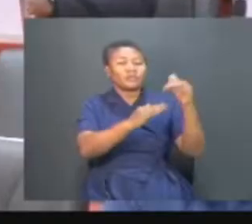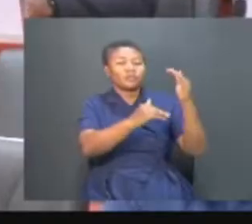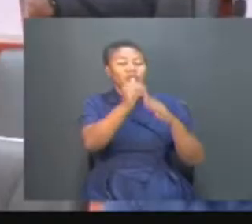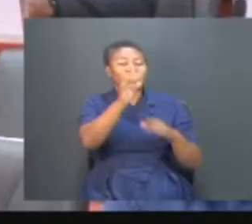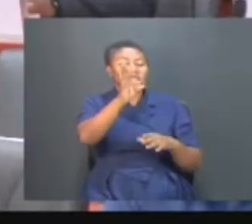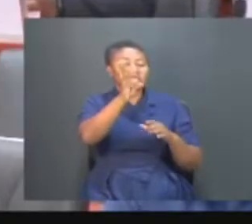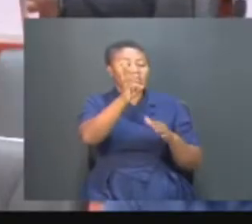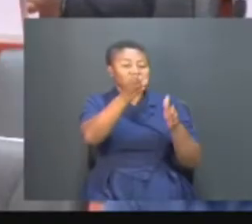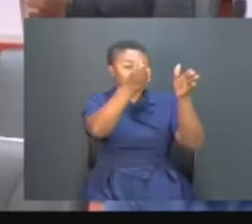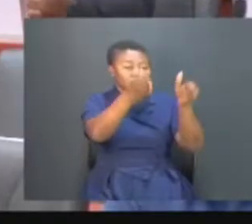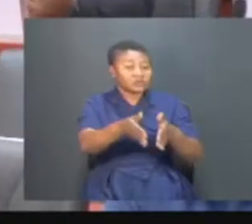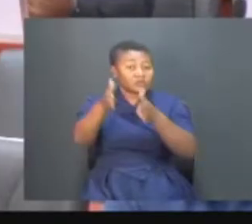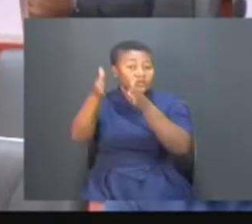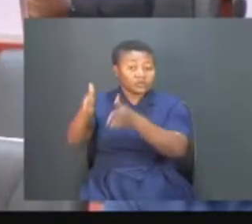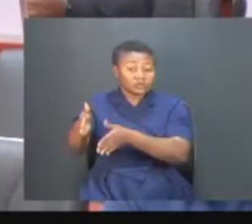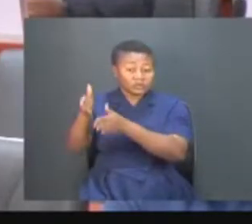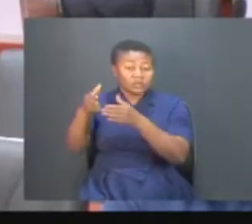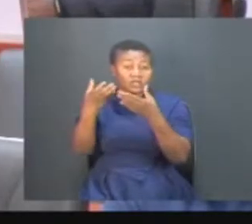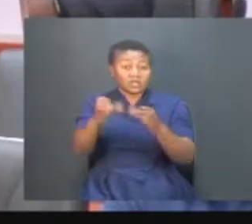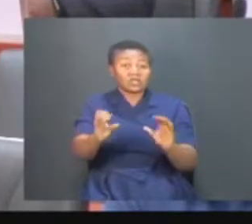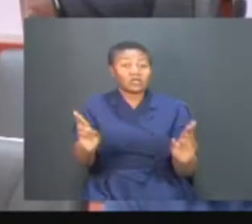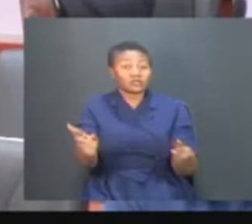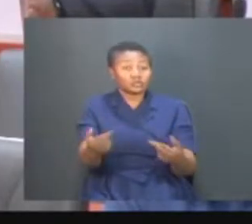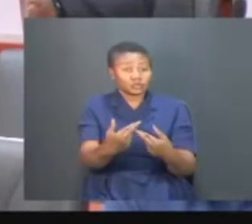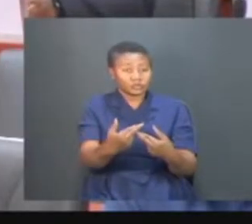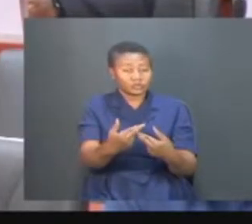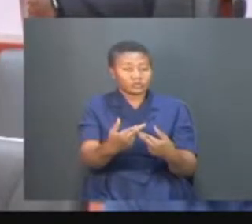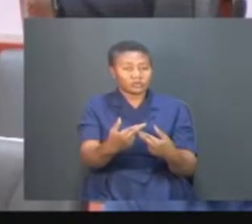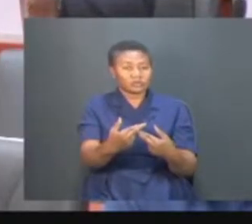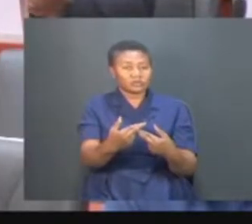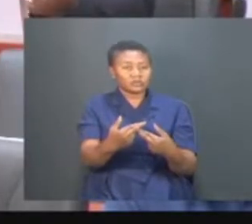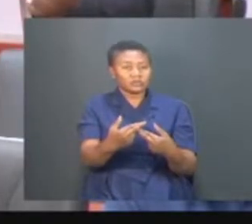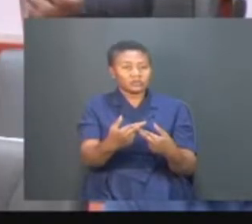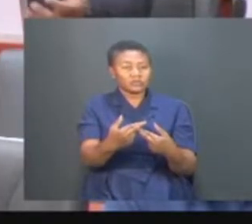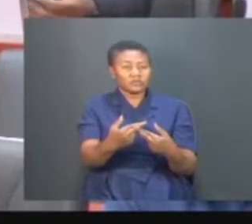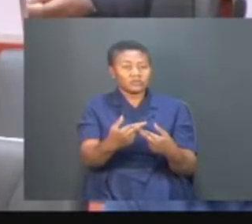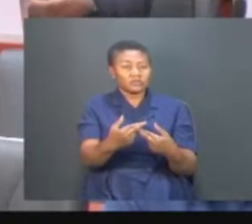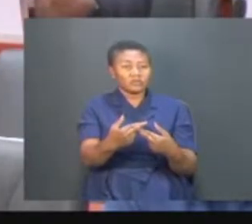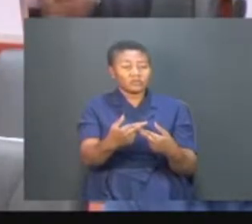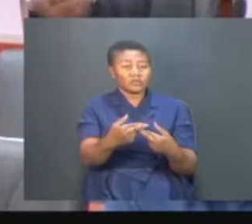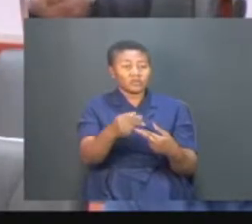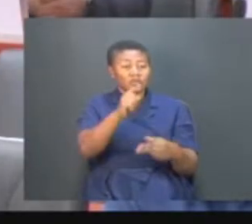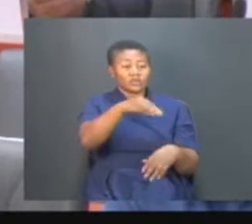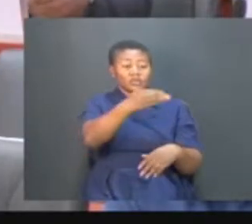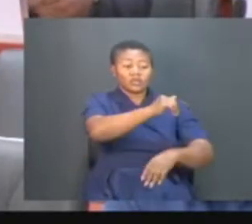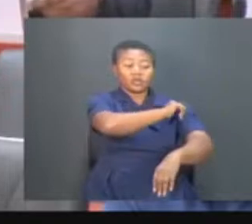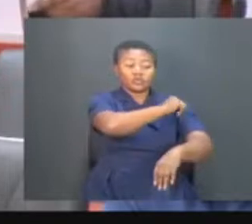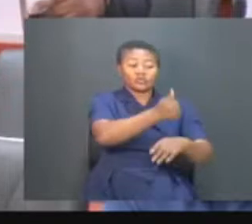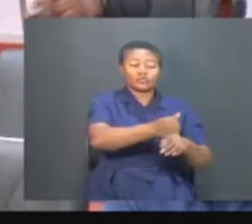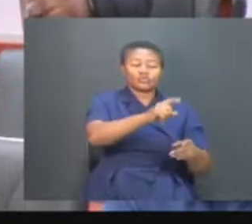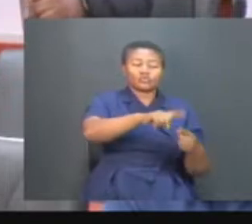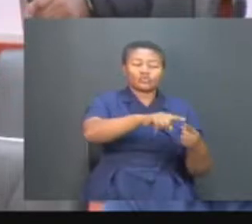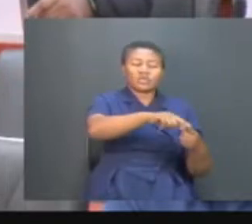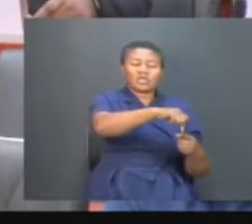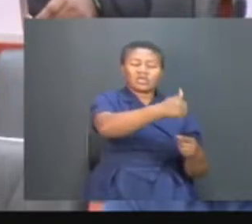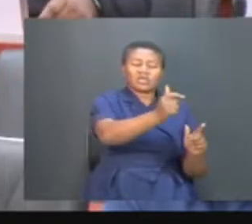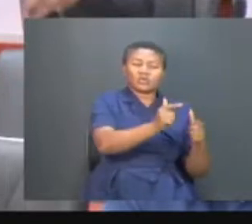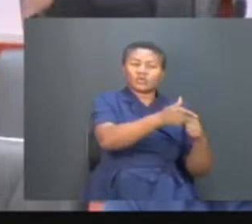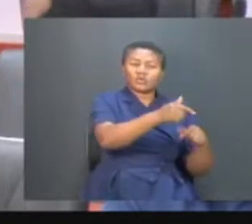was already building KVIPs, you gave that right to another authority called the Middle Belt